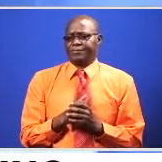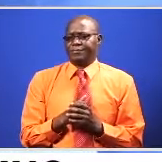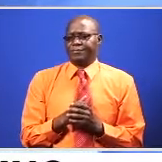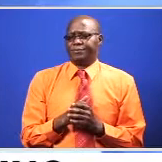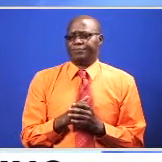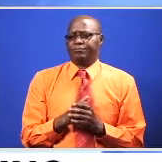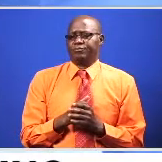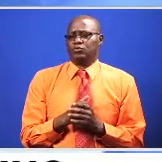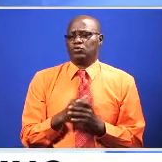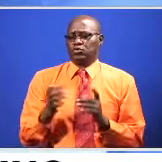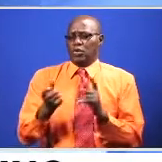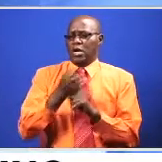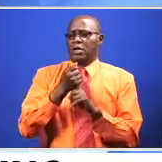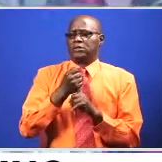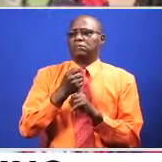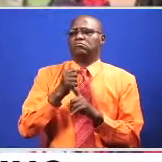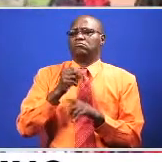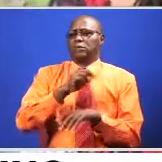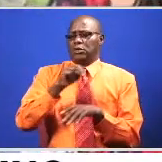to deliver national government agenda.